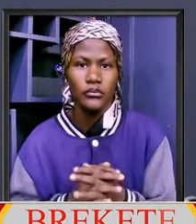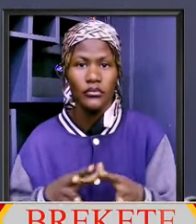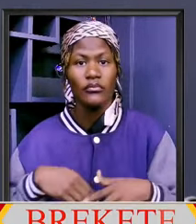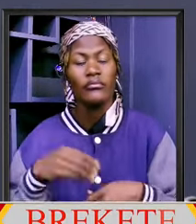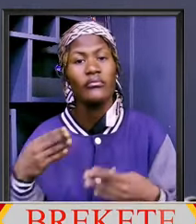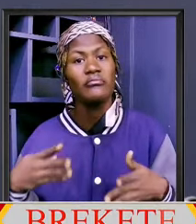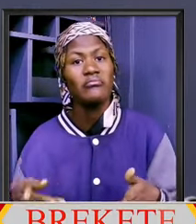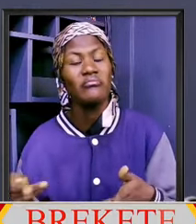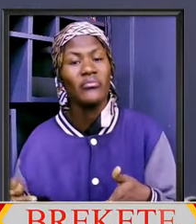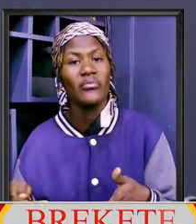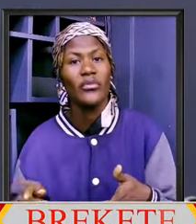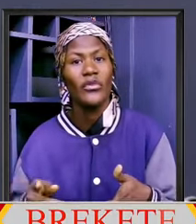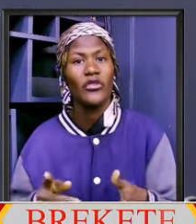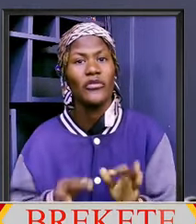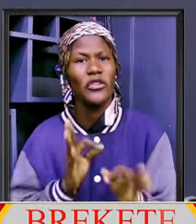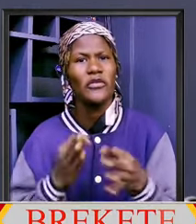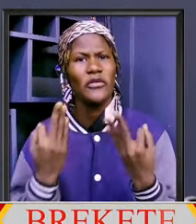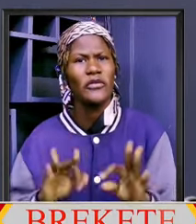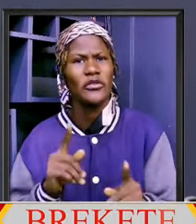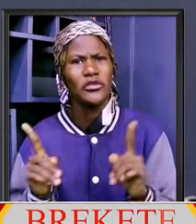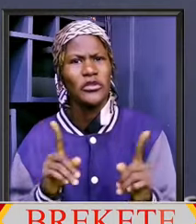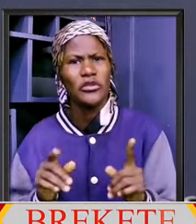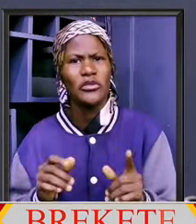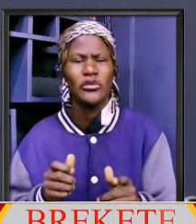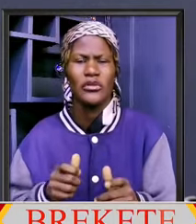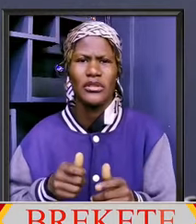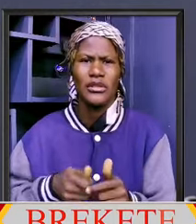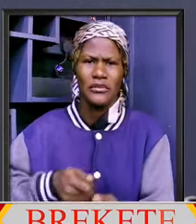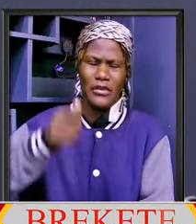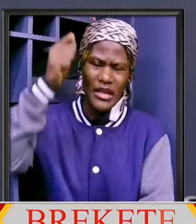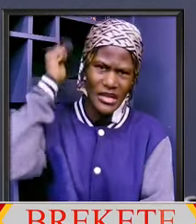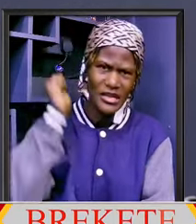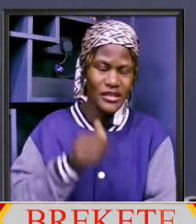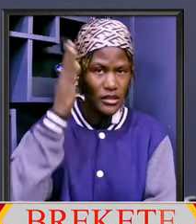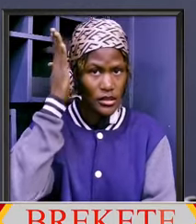after they do and they go carry hammer, hit the dog for head. It don't